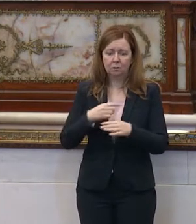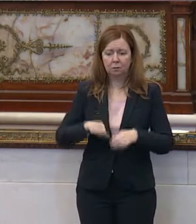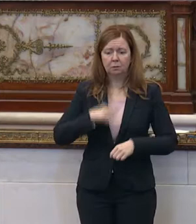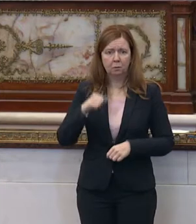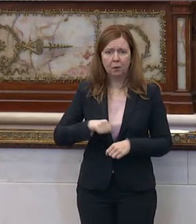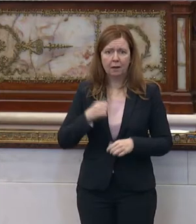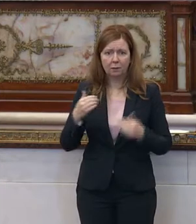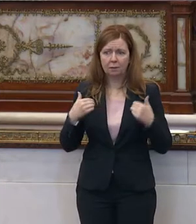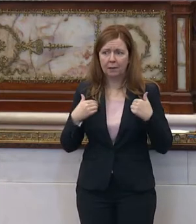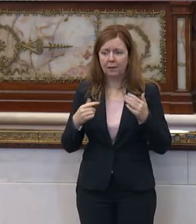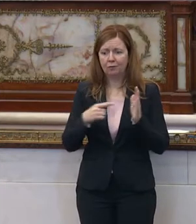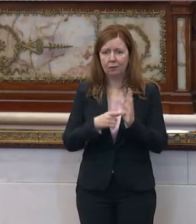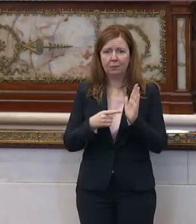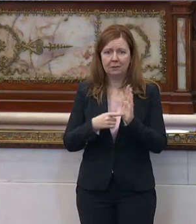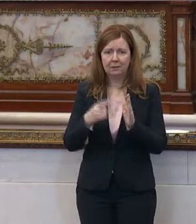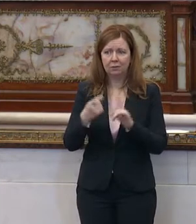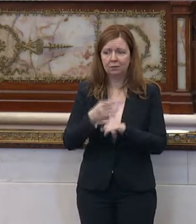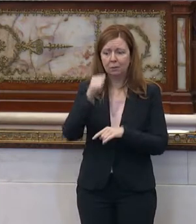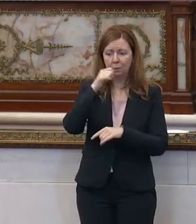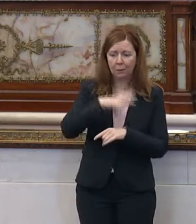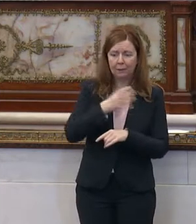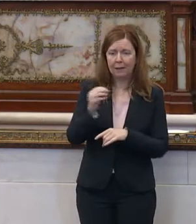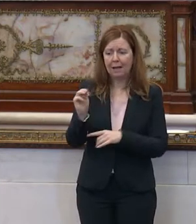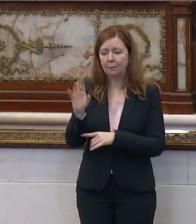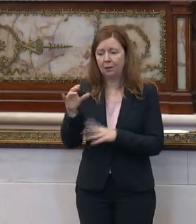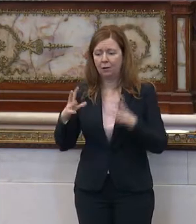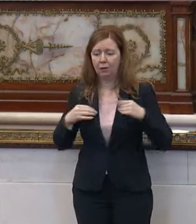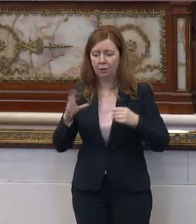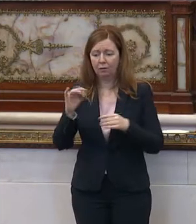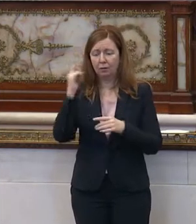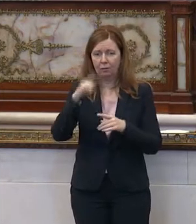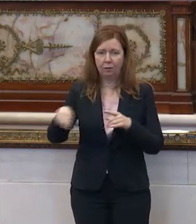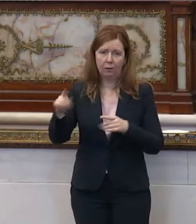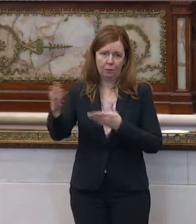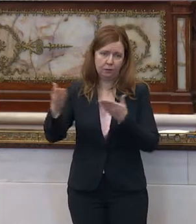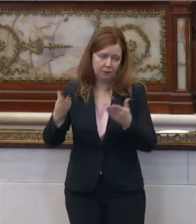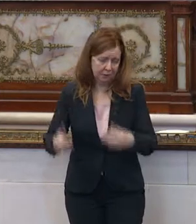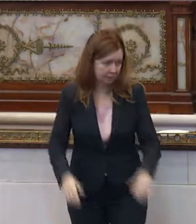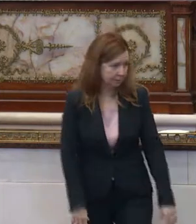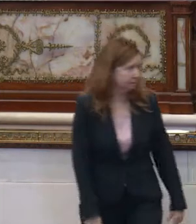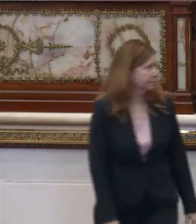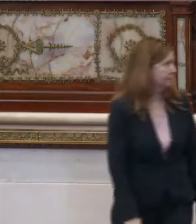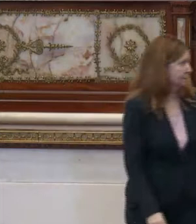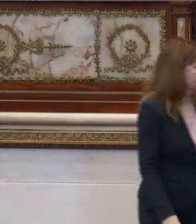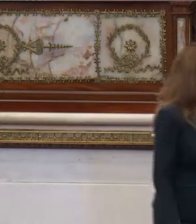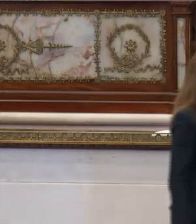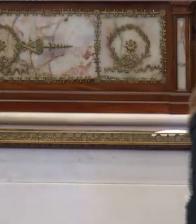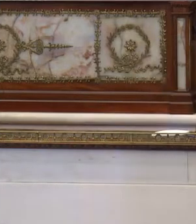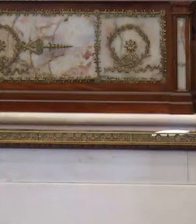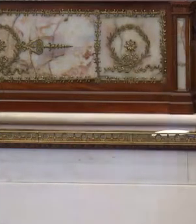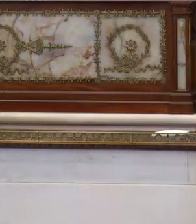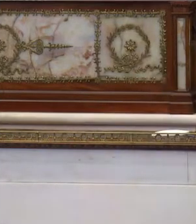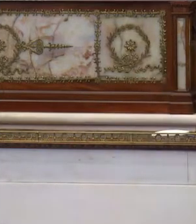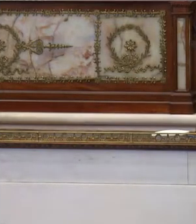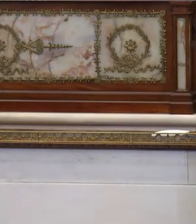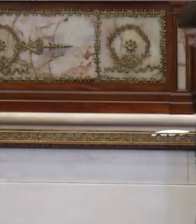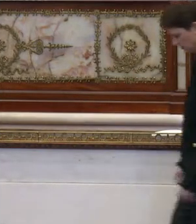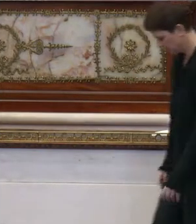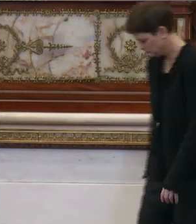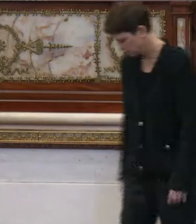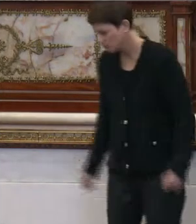to have representation from women and minority-owned firms for those services. And then one